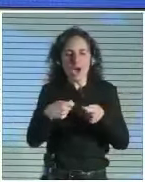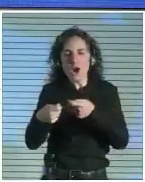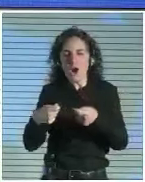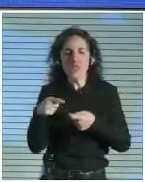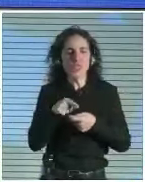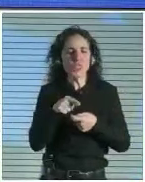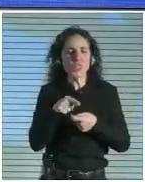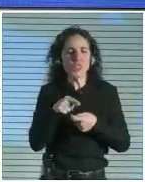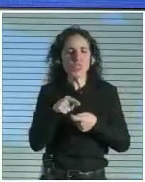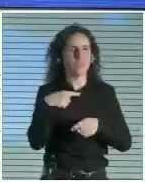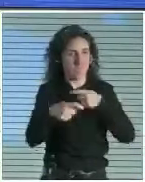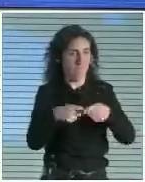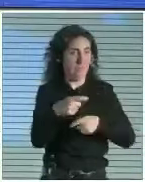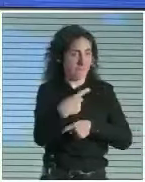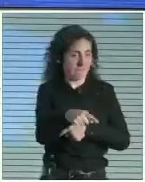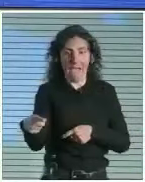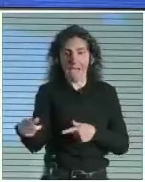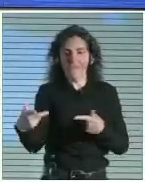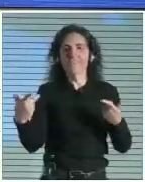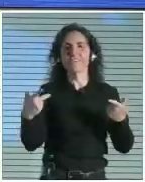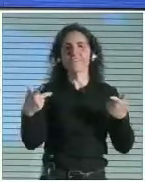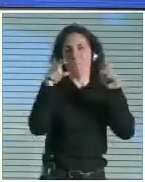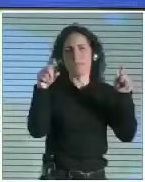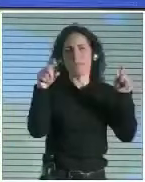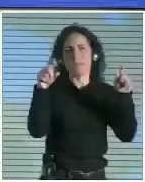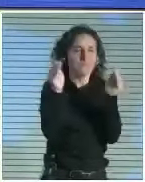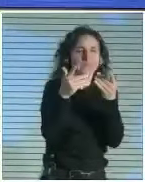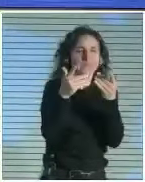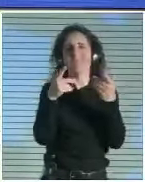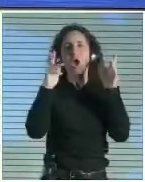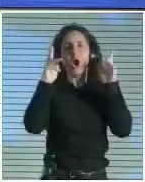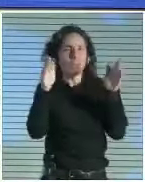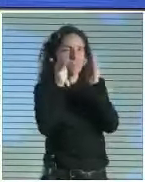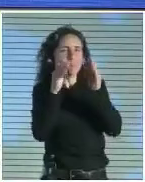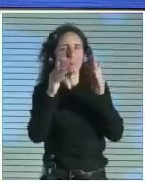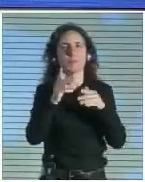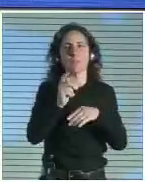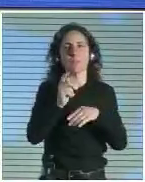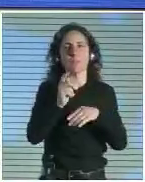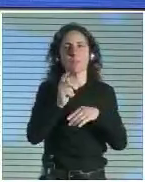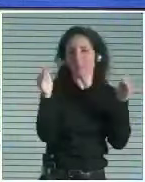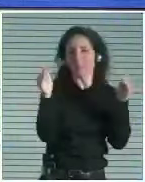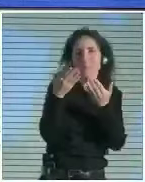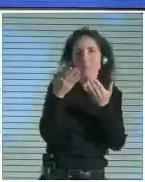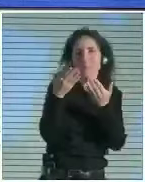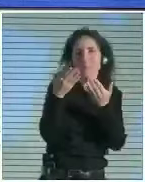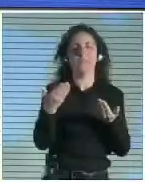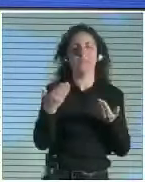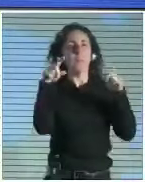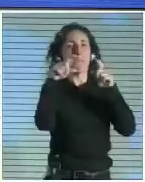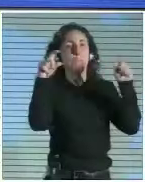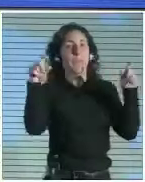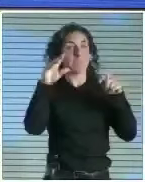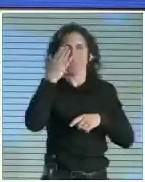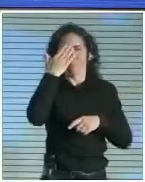So small hotels, small apartments, cable car companies are also family-owned. And so they have the aim.